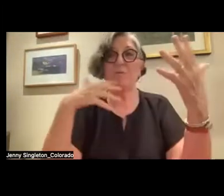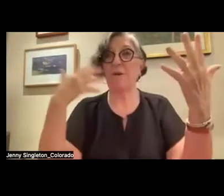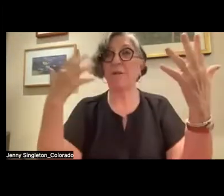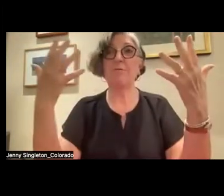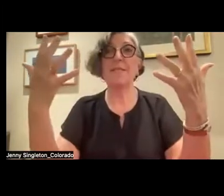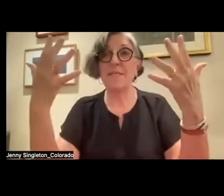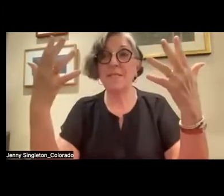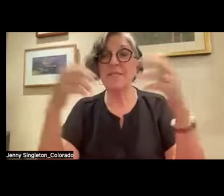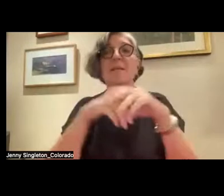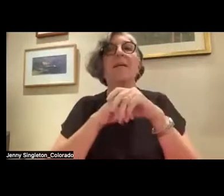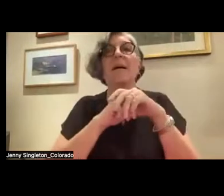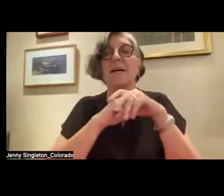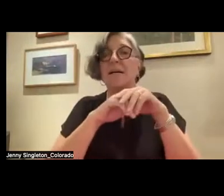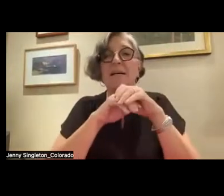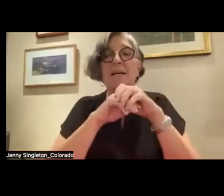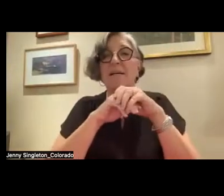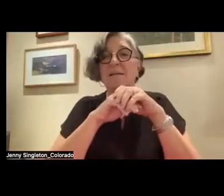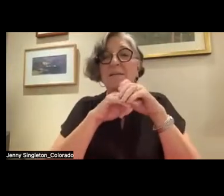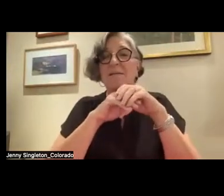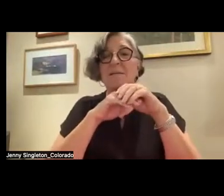is a fairly recent